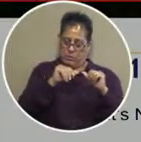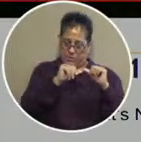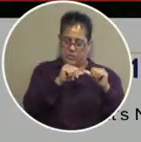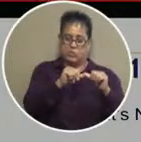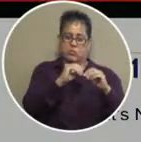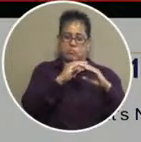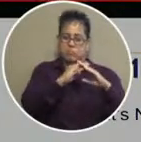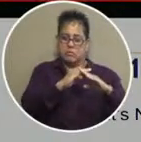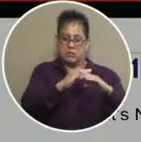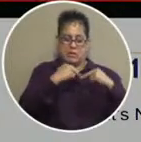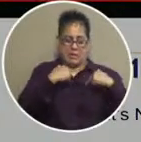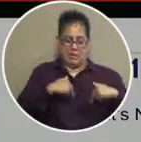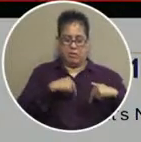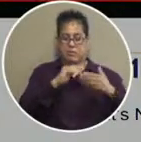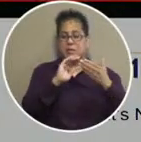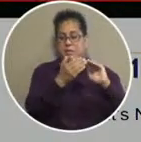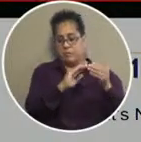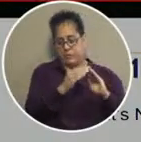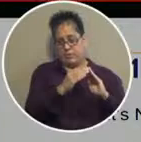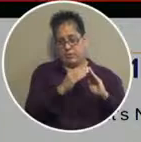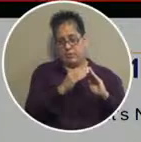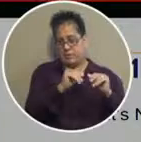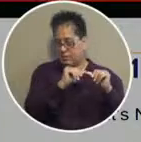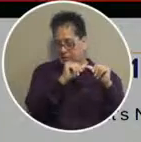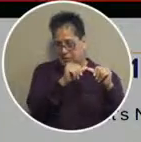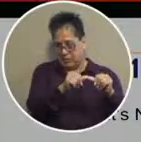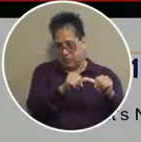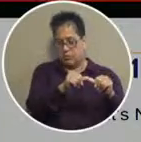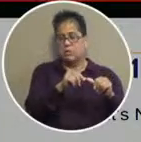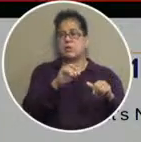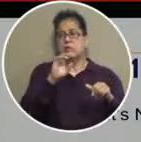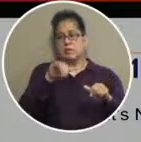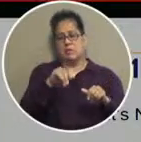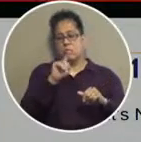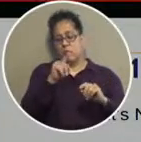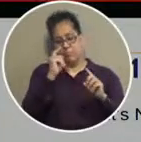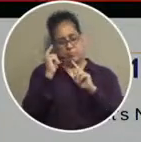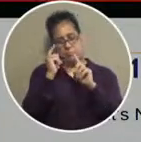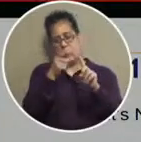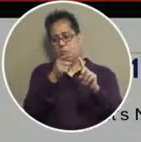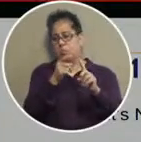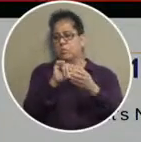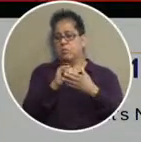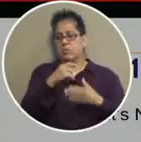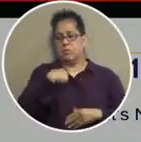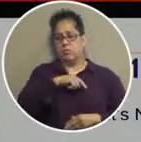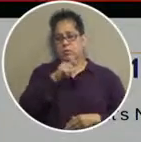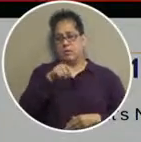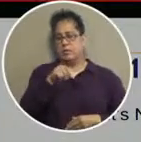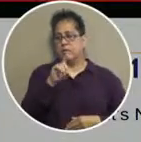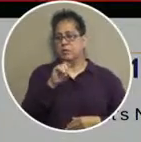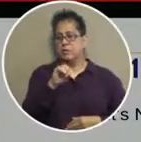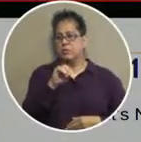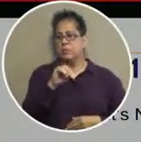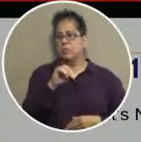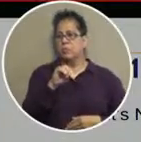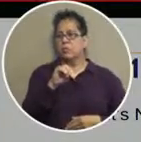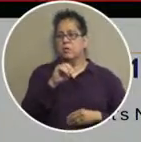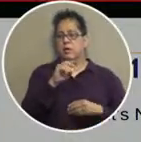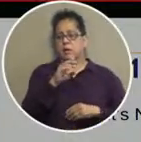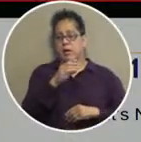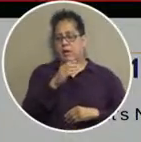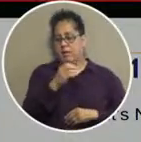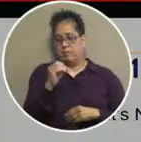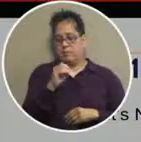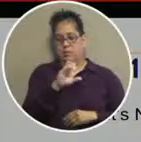protecting the health and well-being of our community. And that has been one of the missions that we need to do by the